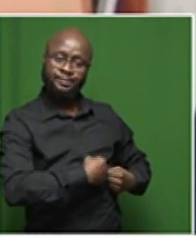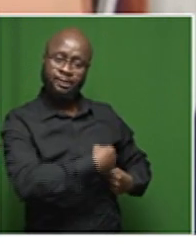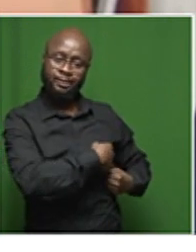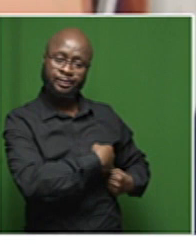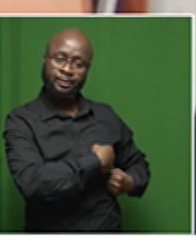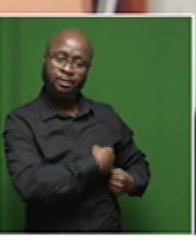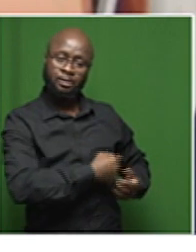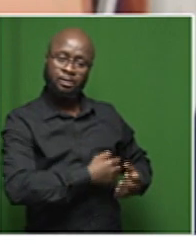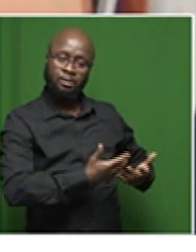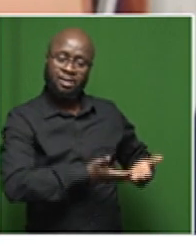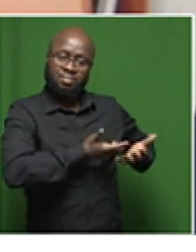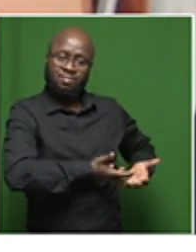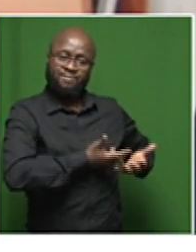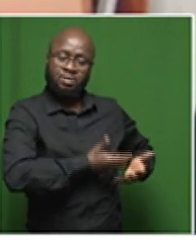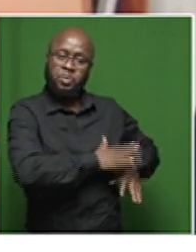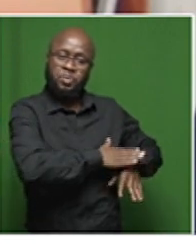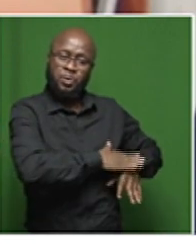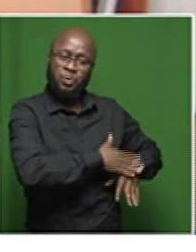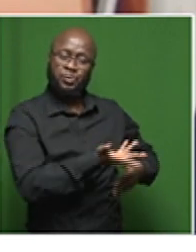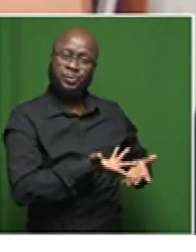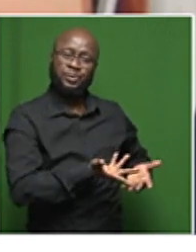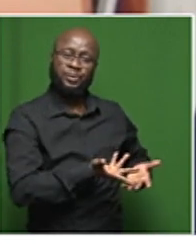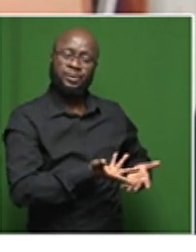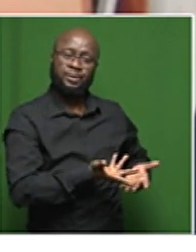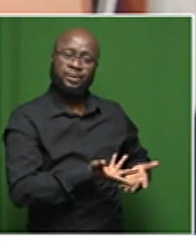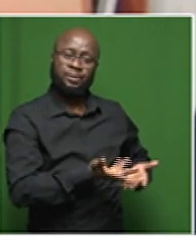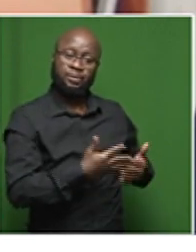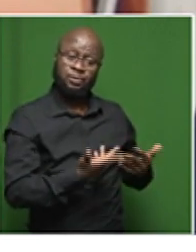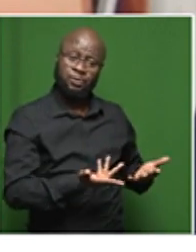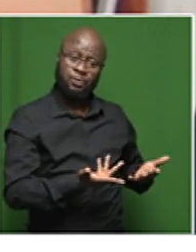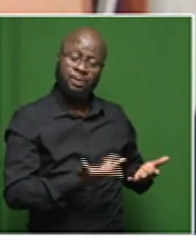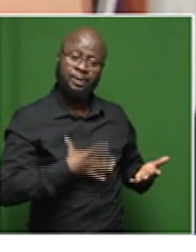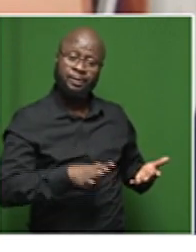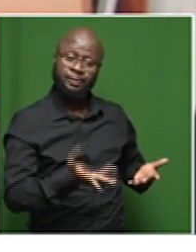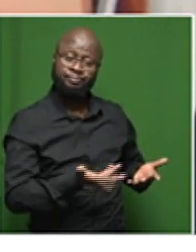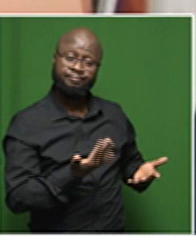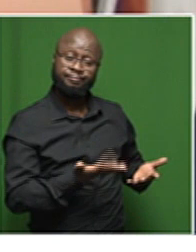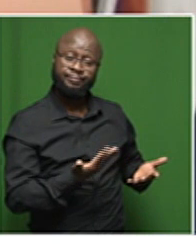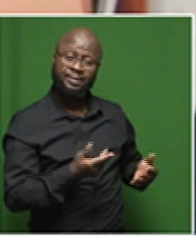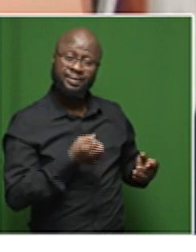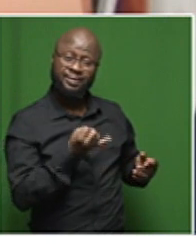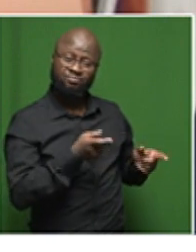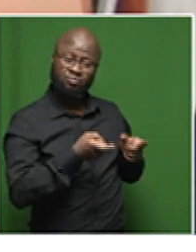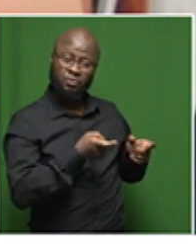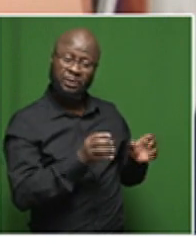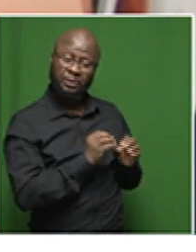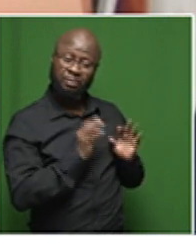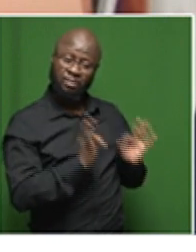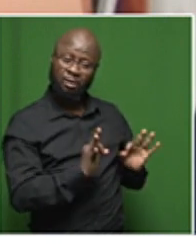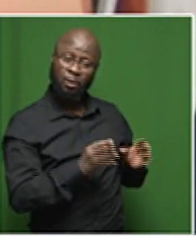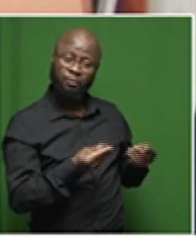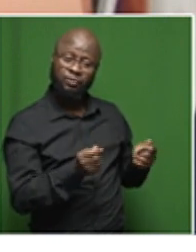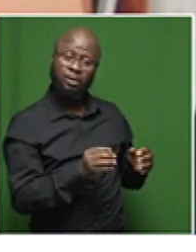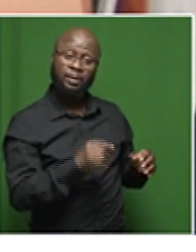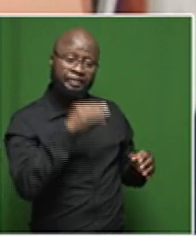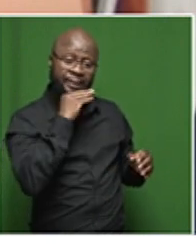called a hypertrophy. So, and then if that is not controlled, that's not dealt with, then the heart can go